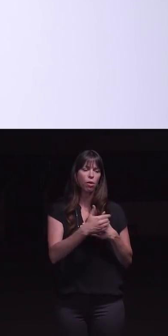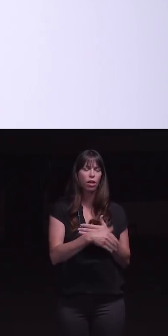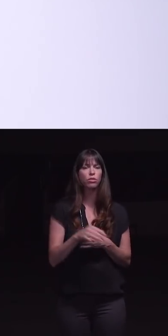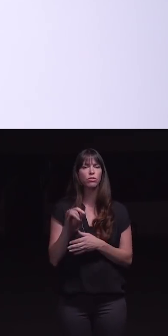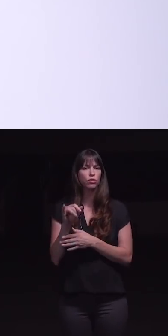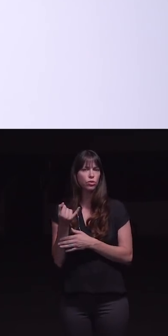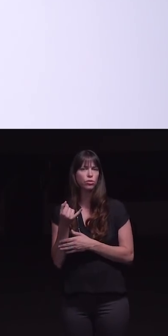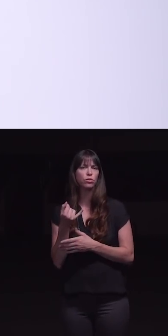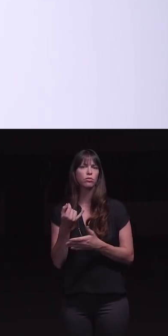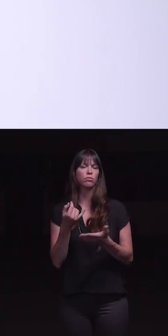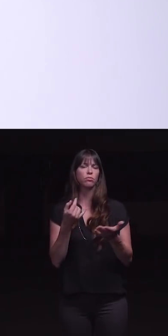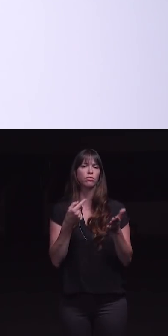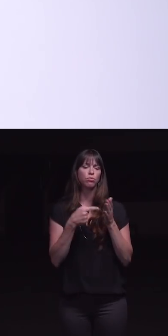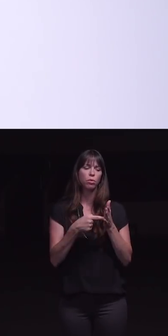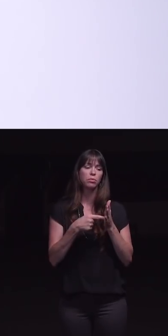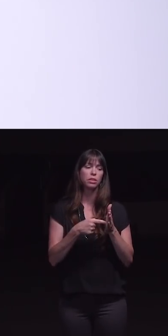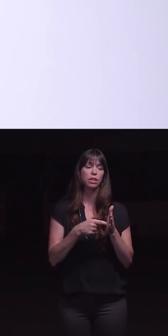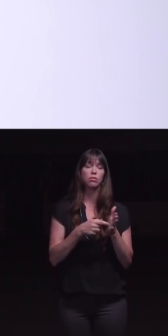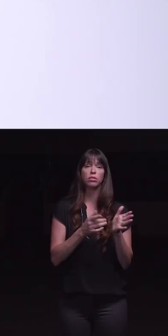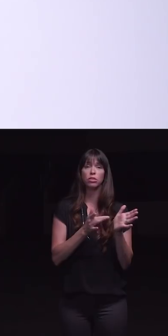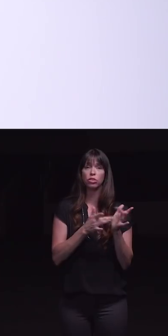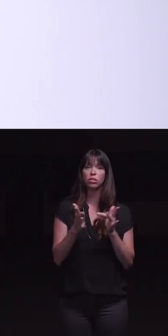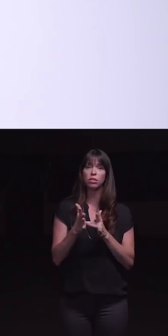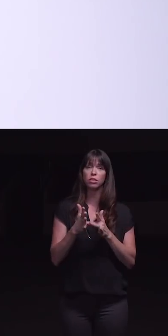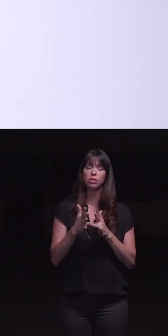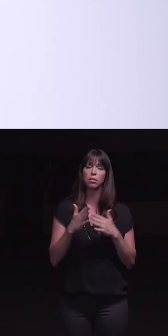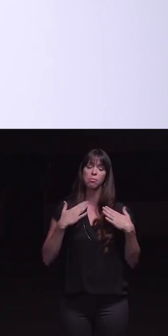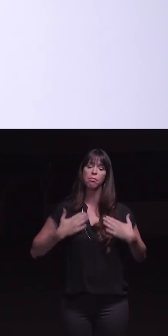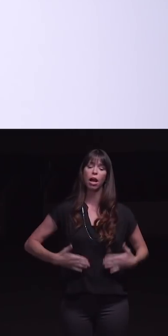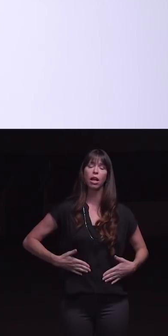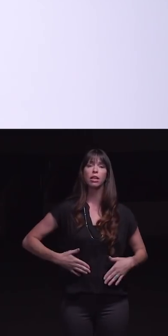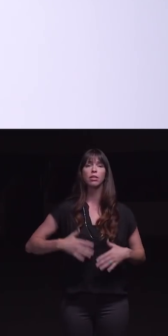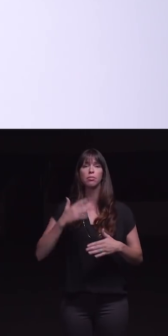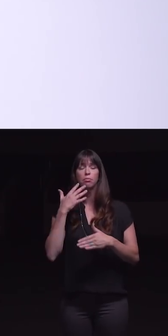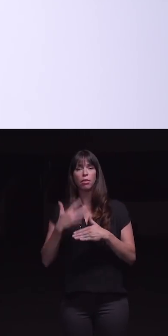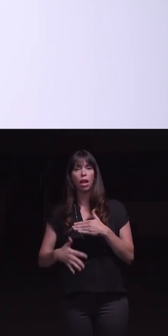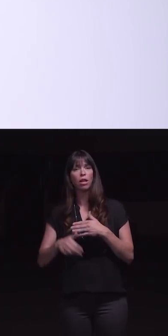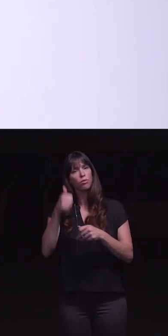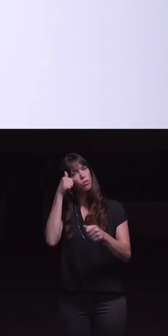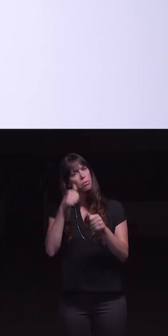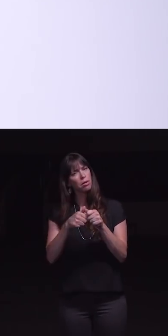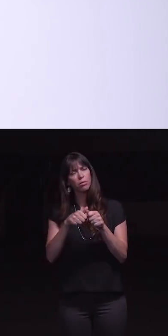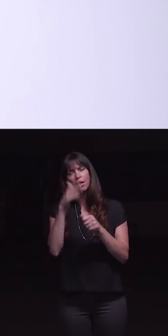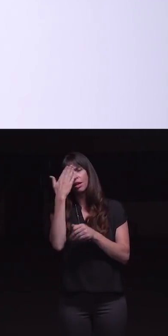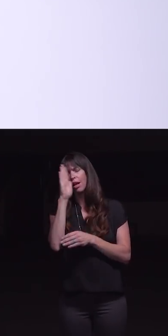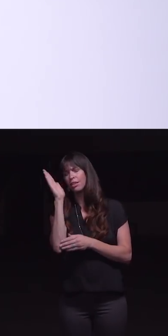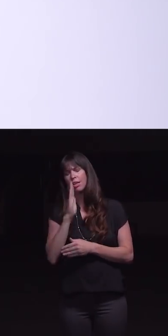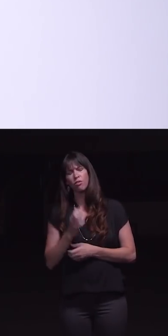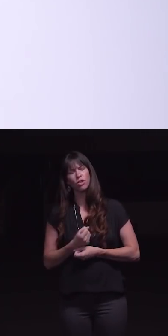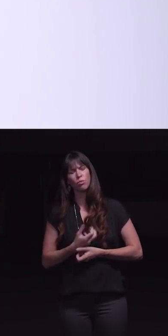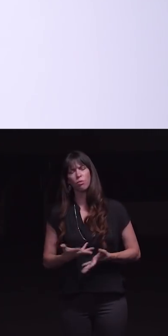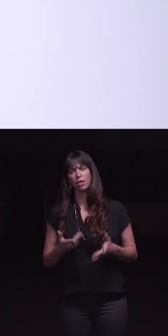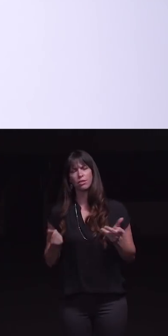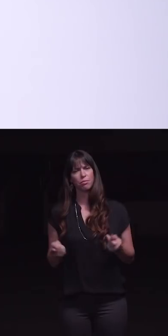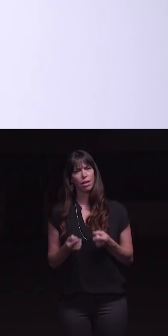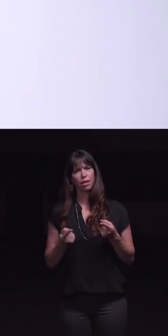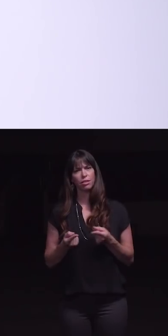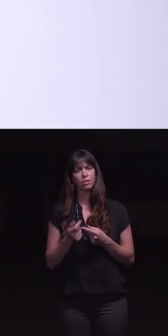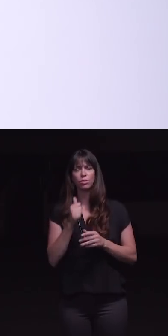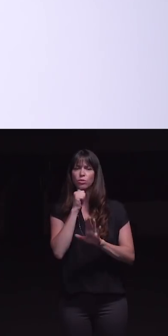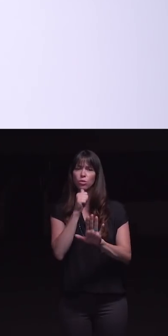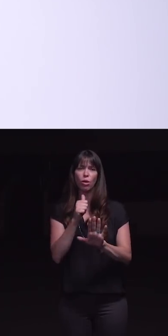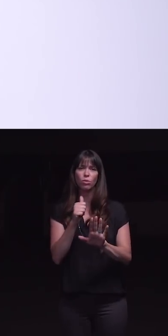the symbols of the blood of Jesus and the body of Jesus, you will be reminded that God never wastes a pain. Don't you waste a